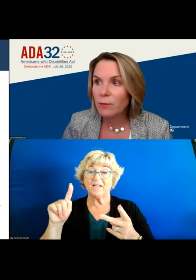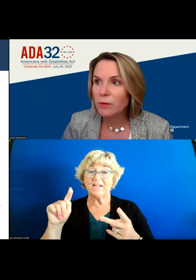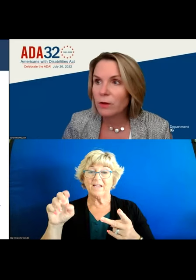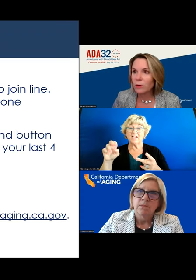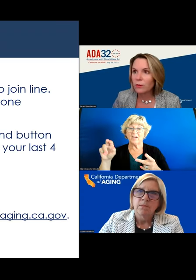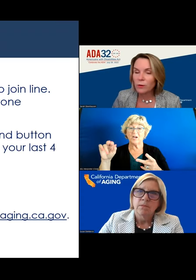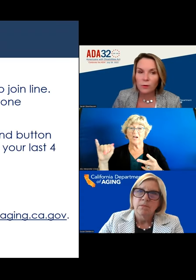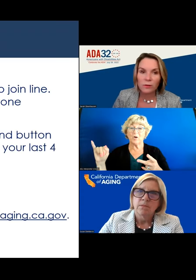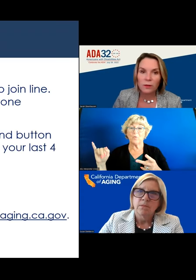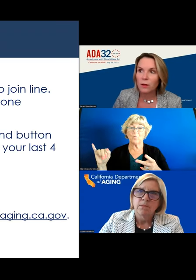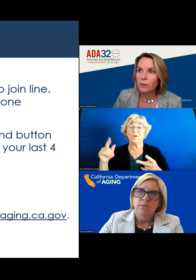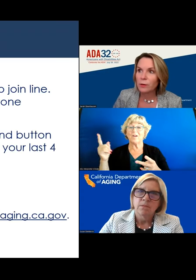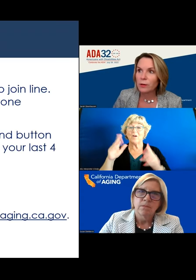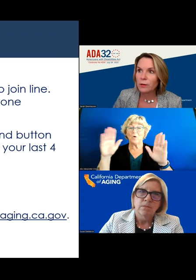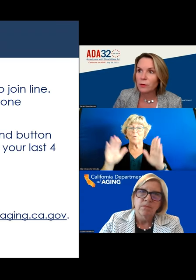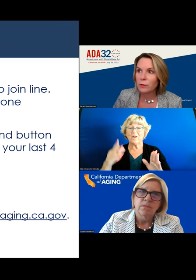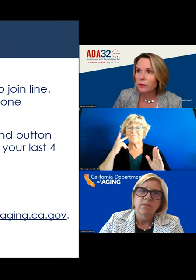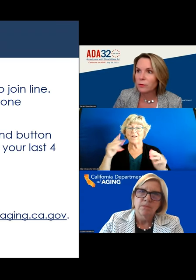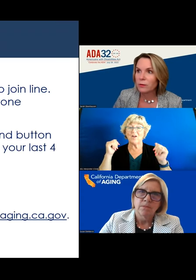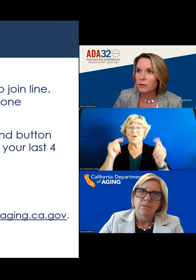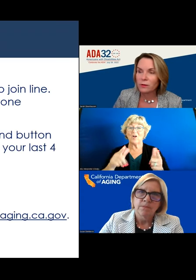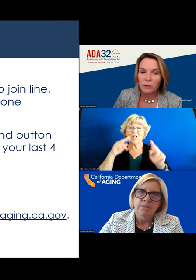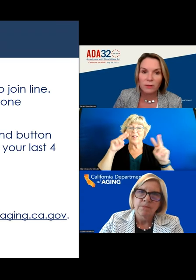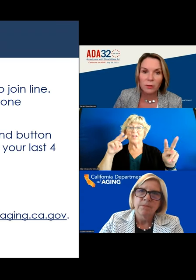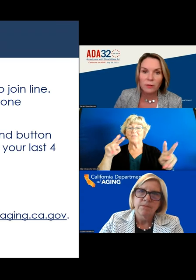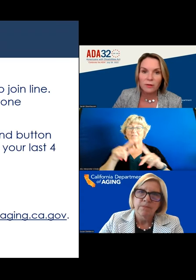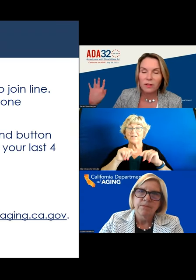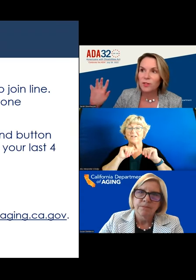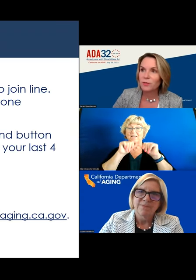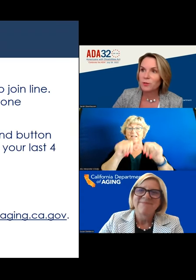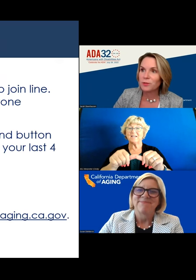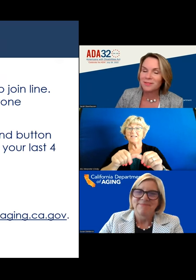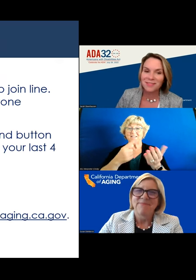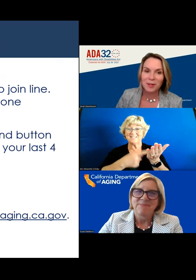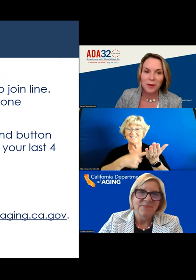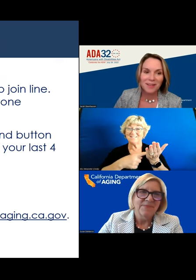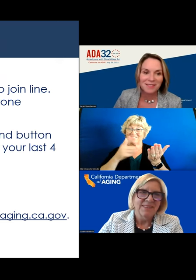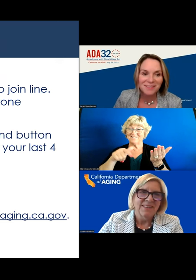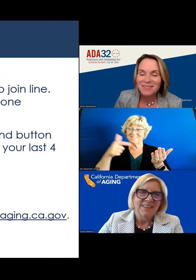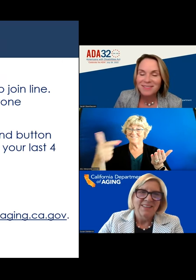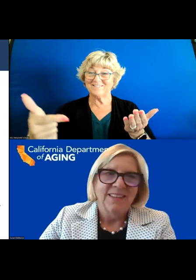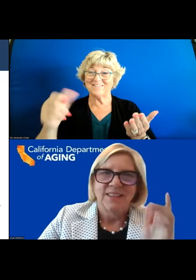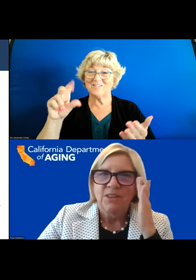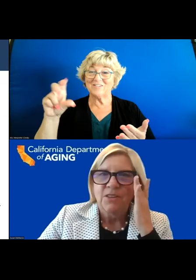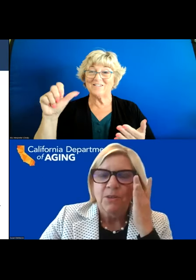um it's always wonderful to see all of you here and look forward to continuing the discussion susan take it away